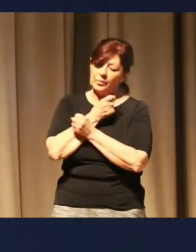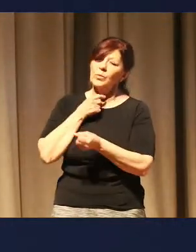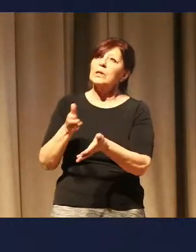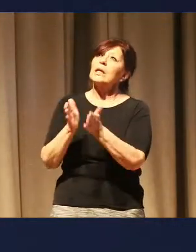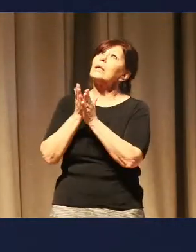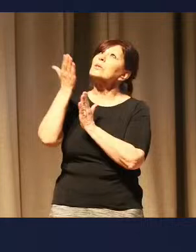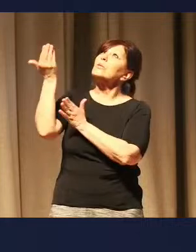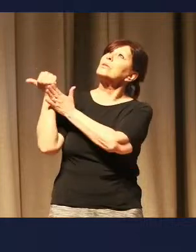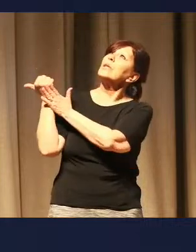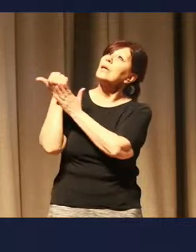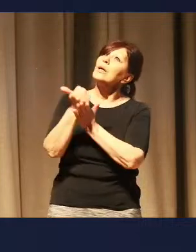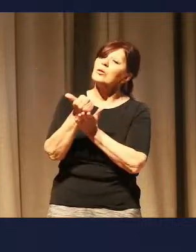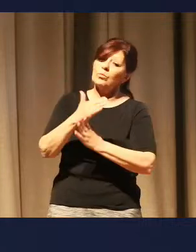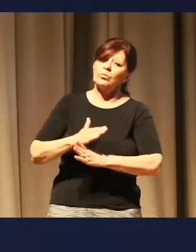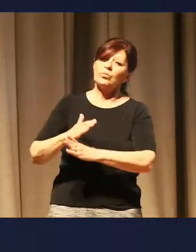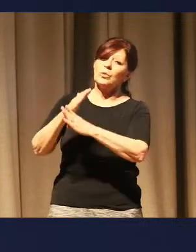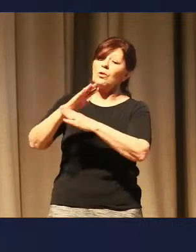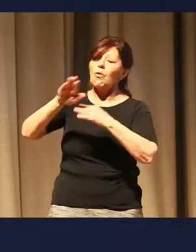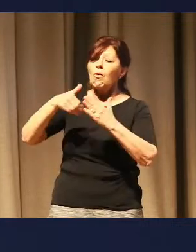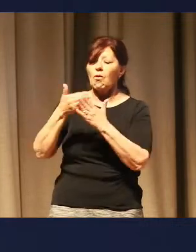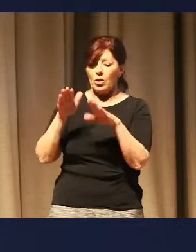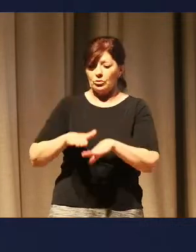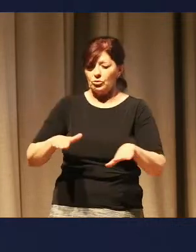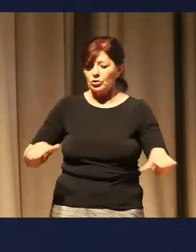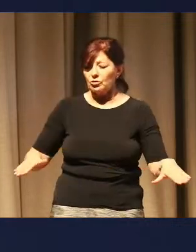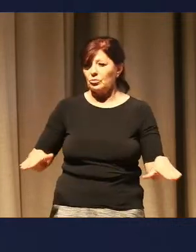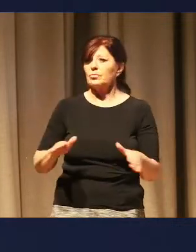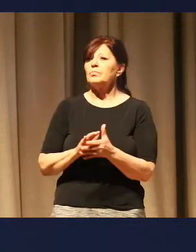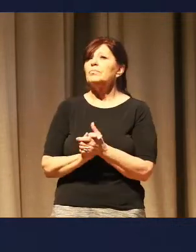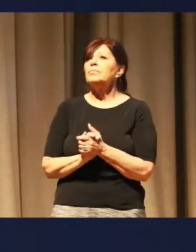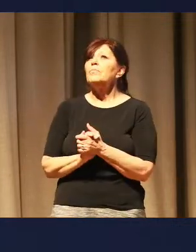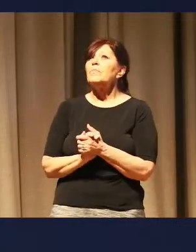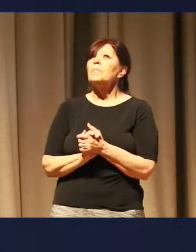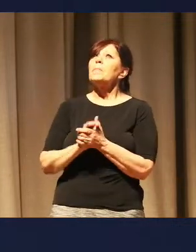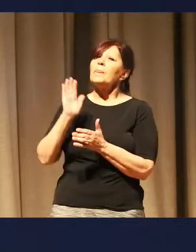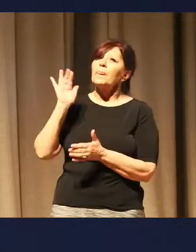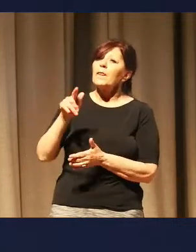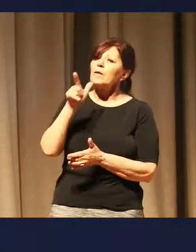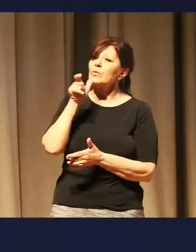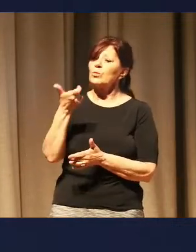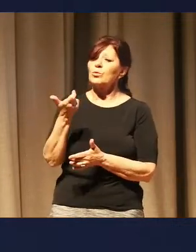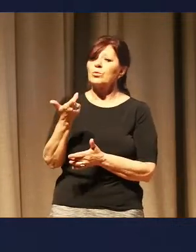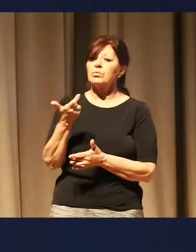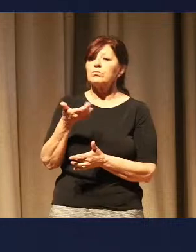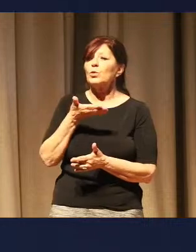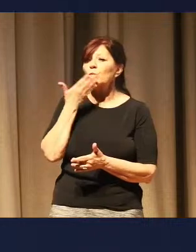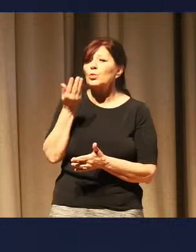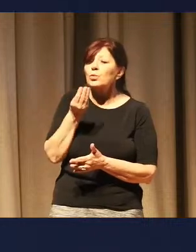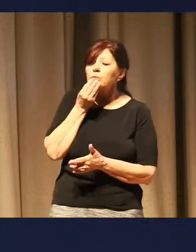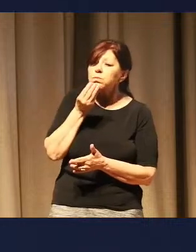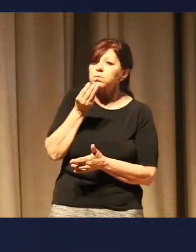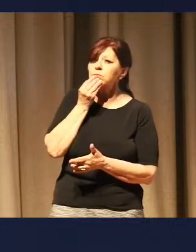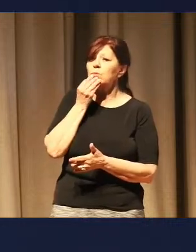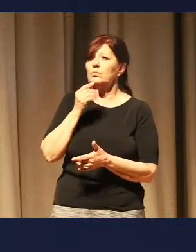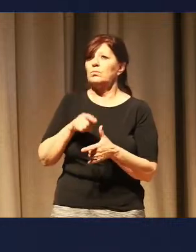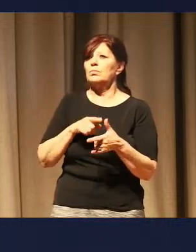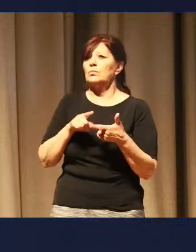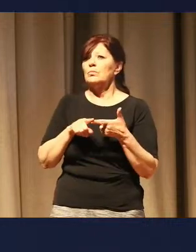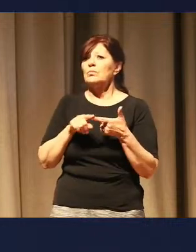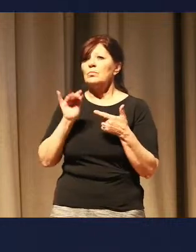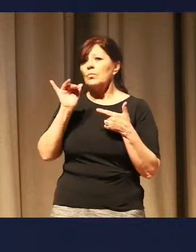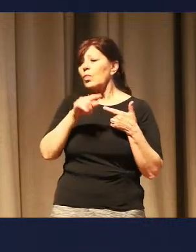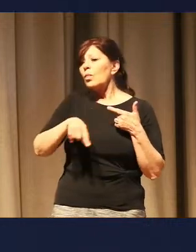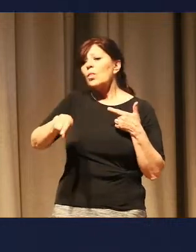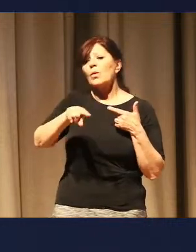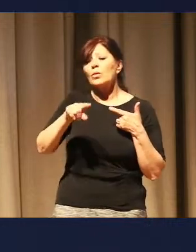ask you to help us to protect all the children of the family, those who are food insecure, those who